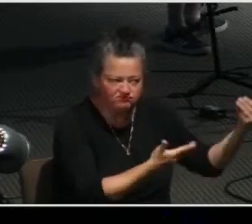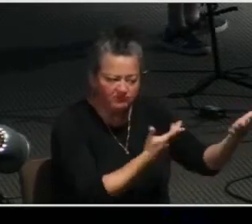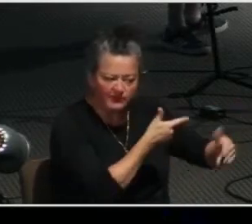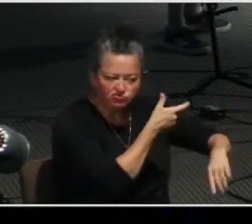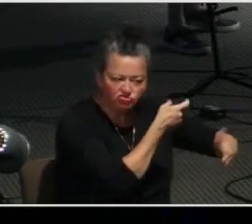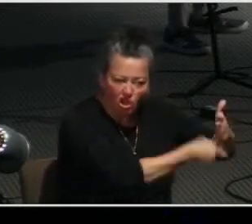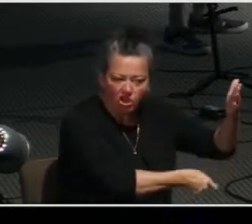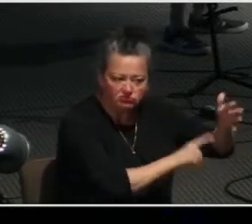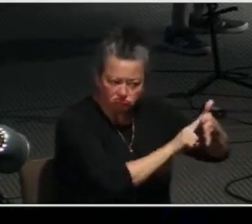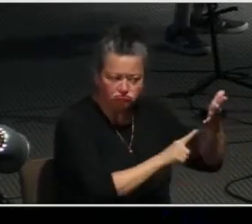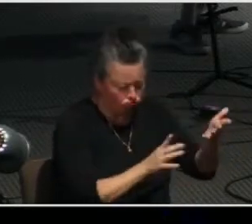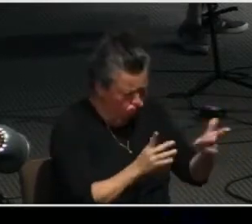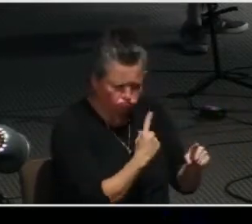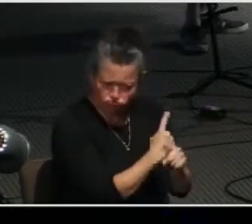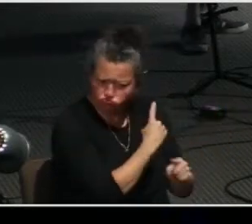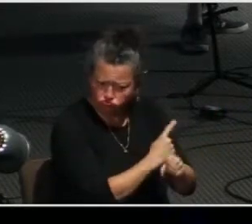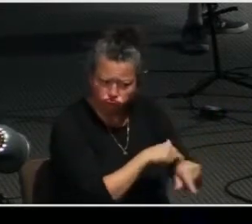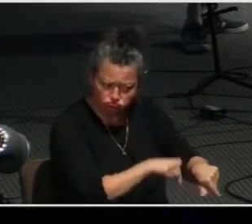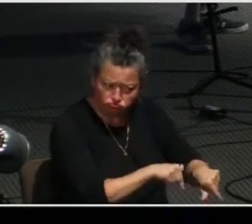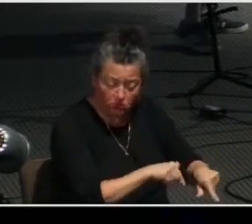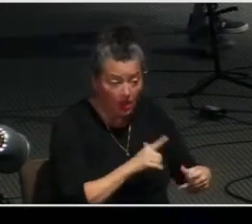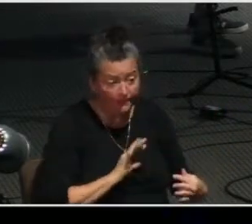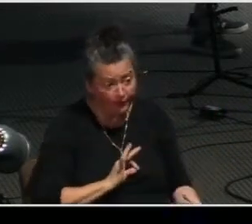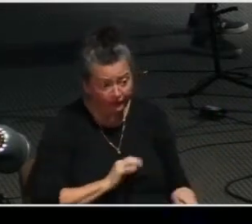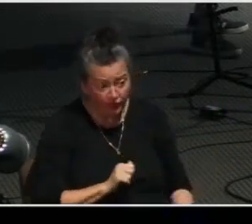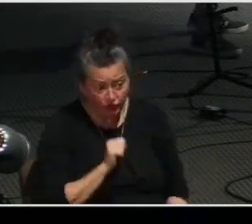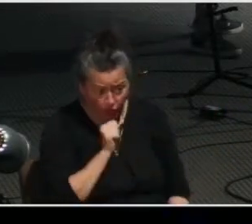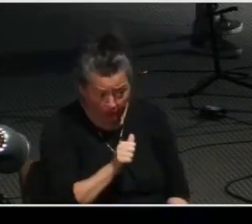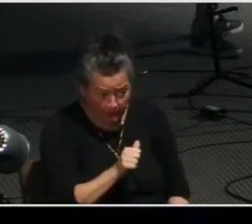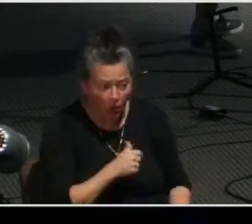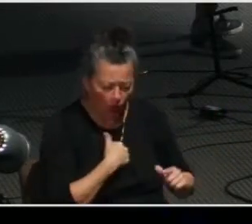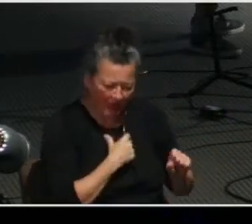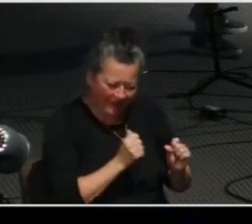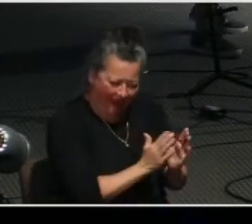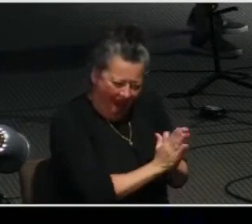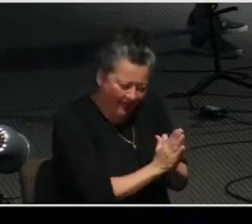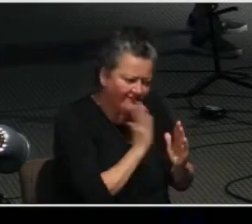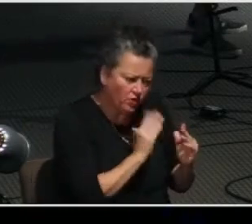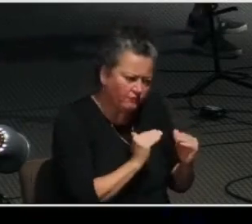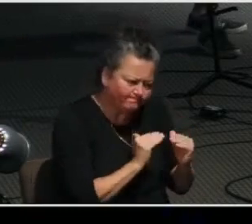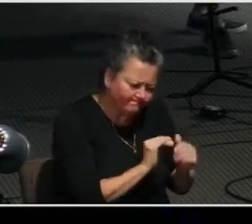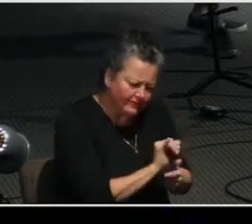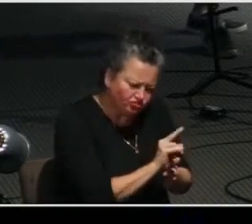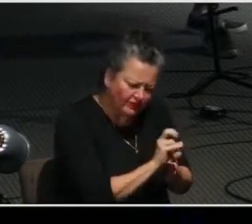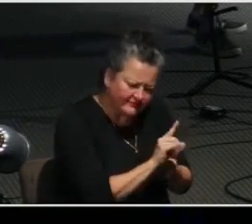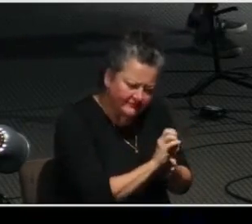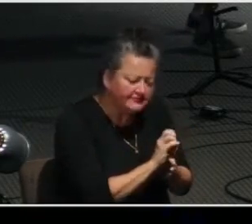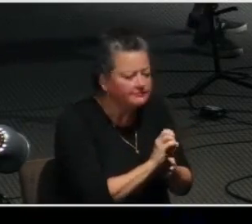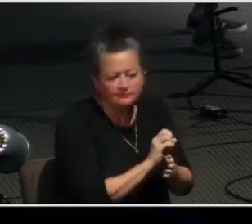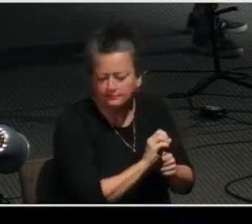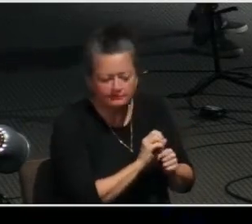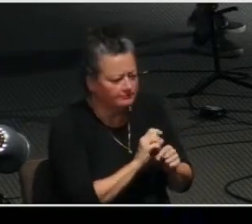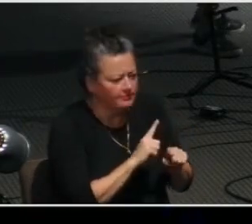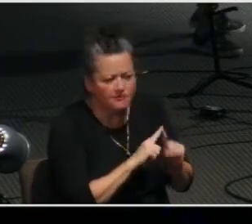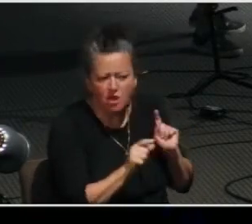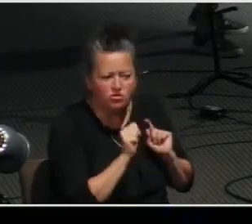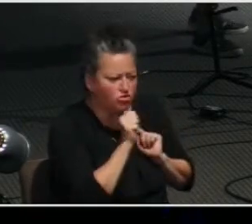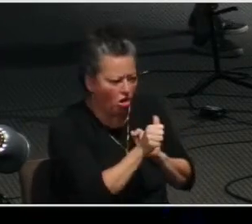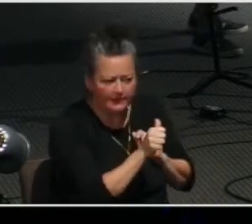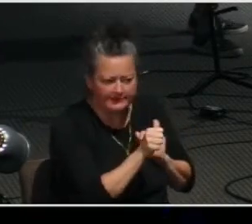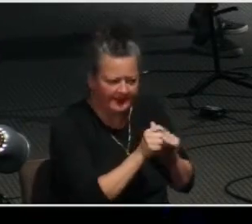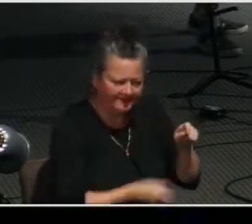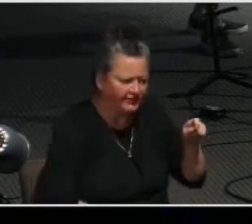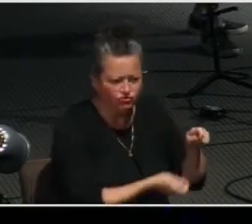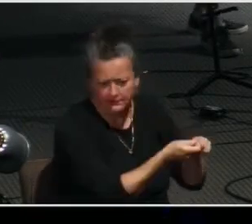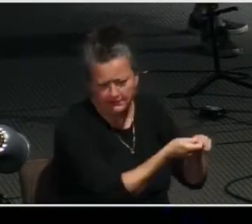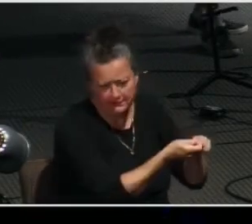pursue justice while not taking vengeance, both in process and in words.